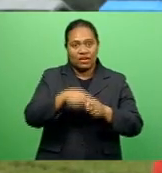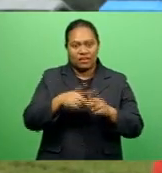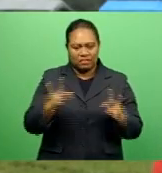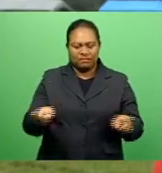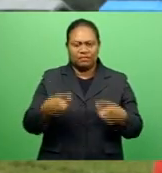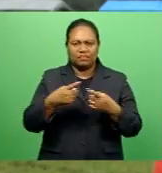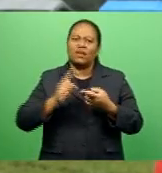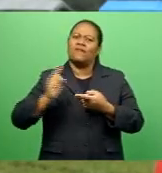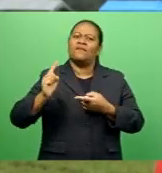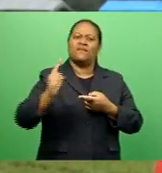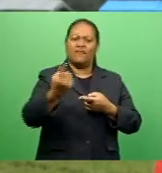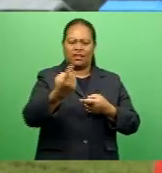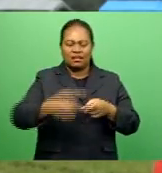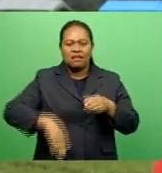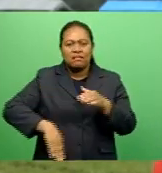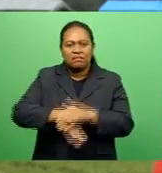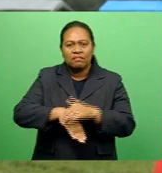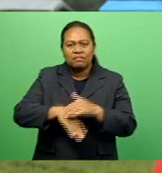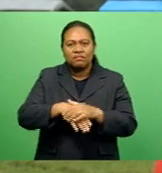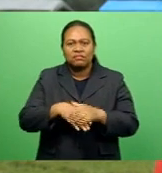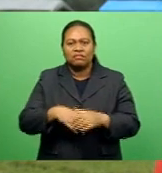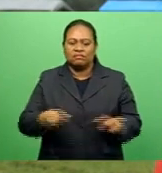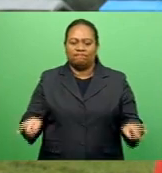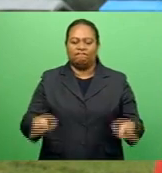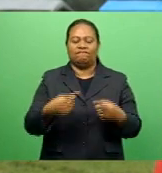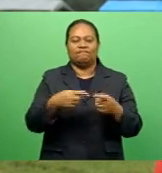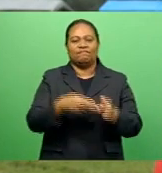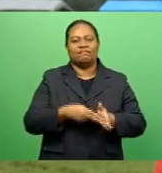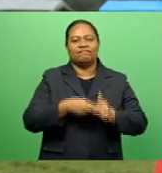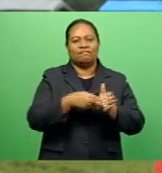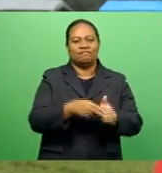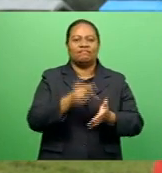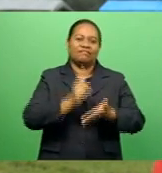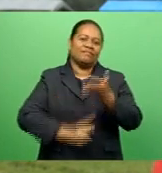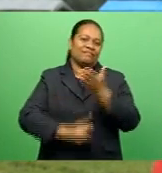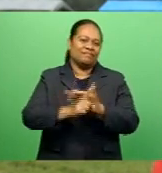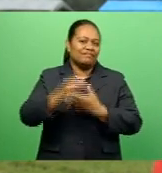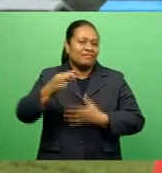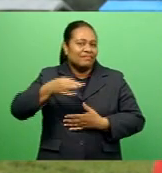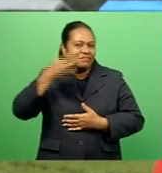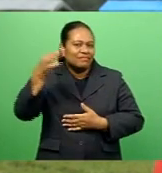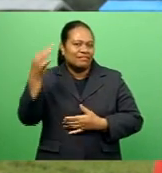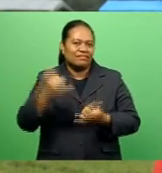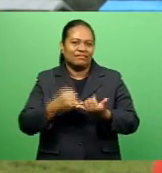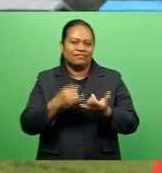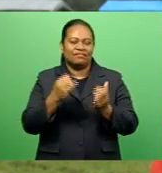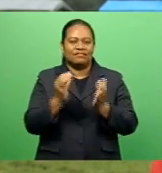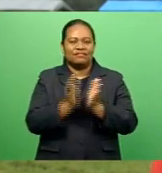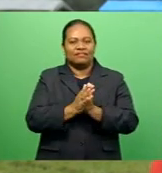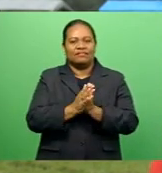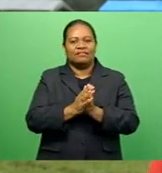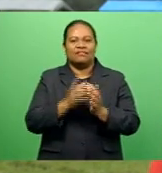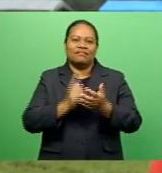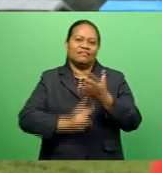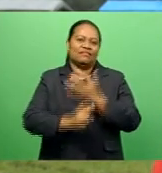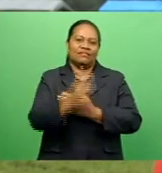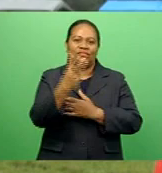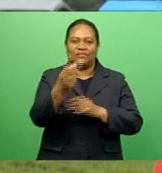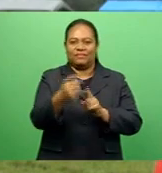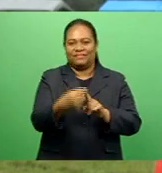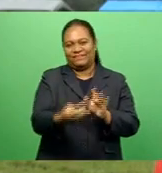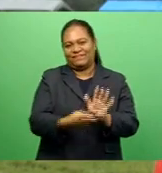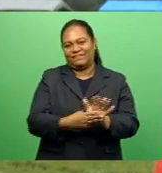its first Premier League match against Nandi at Lawanga Park in Singatoka on Sunday at 3 p.m. Karleni